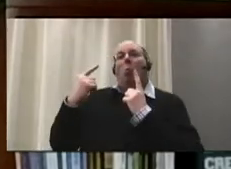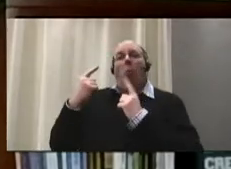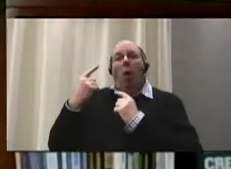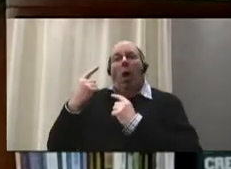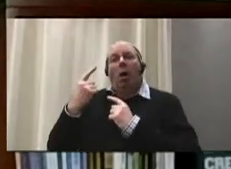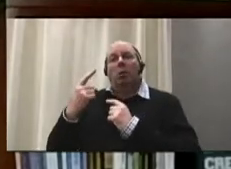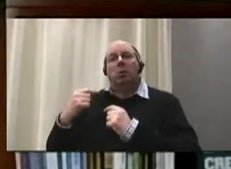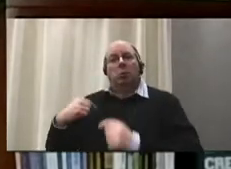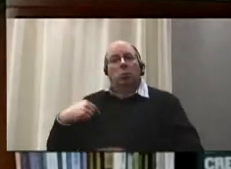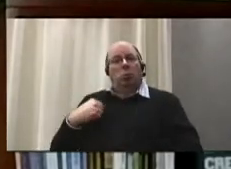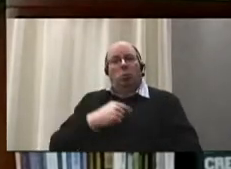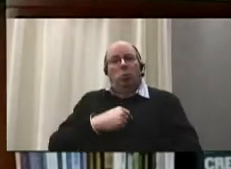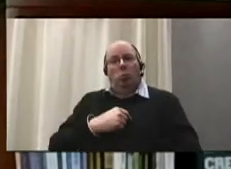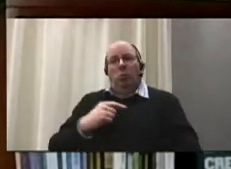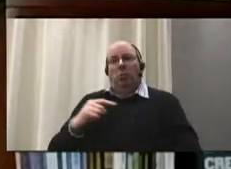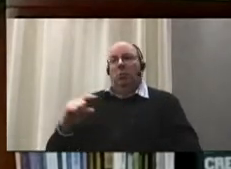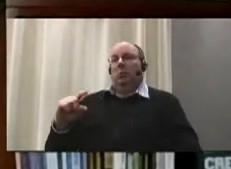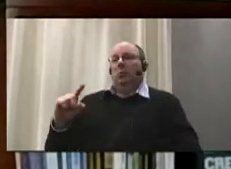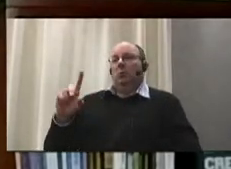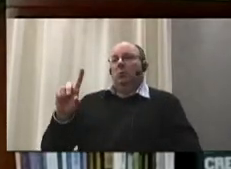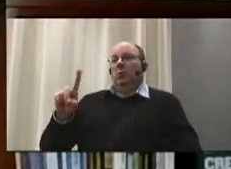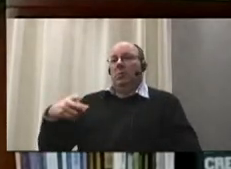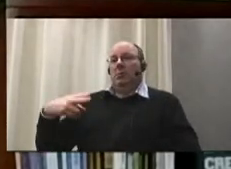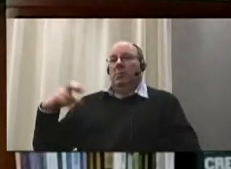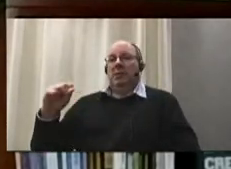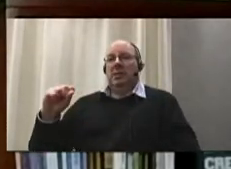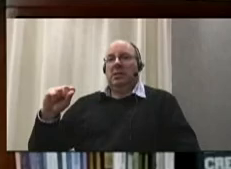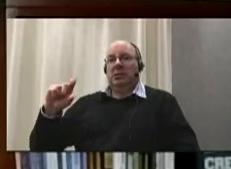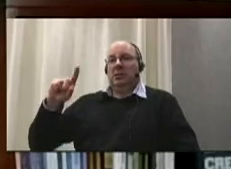that guidance from the Department of Health and Human Services. One example.